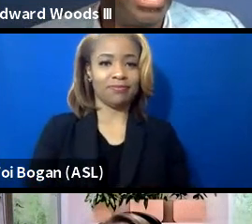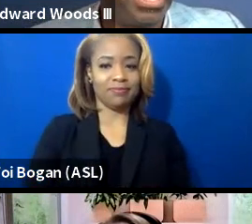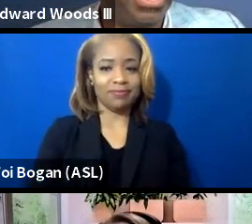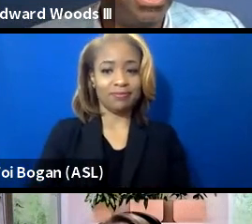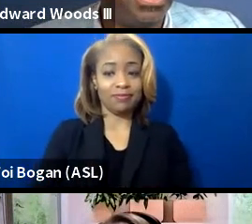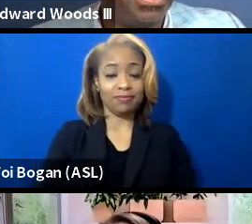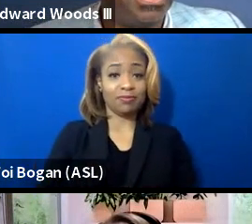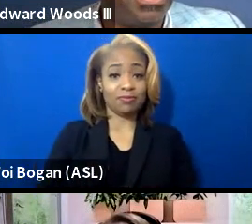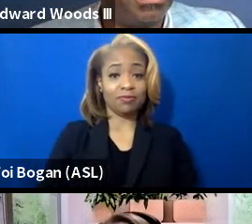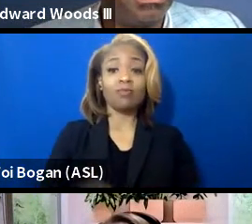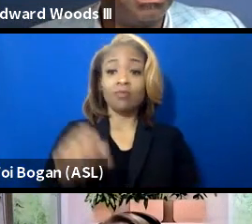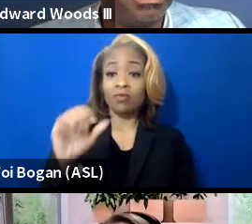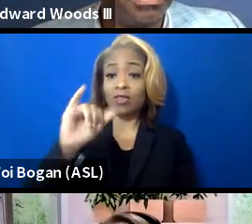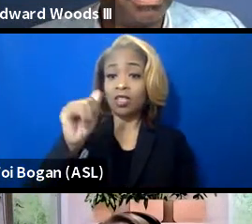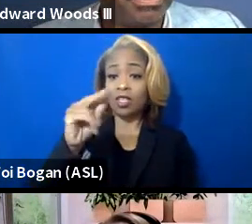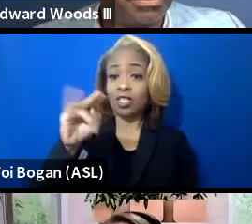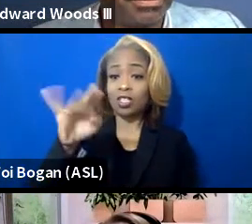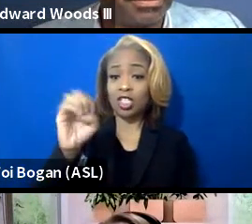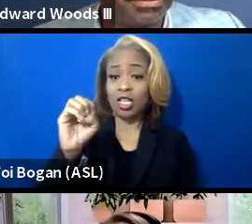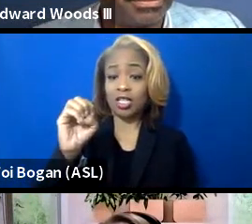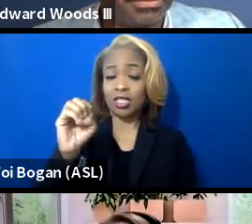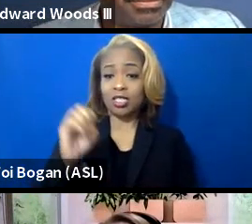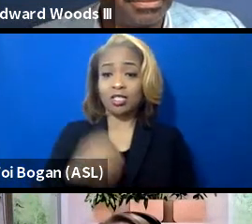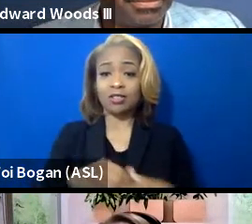Any other? Yes, Janice, go ahead.